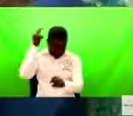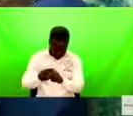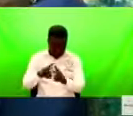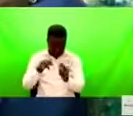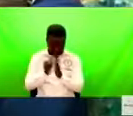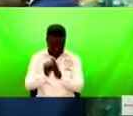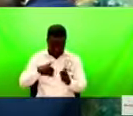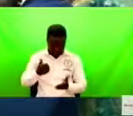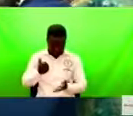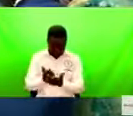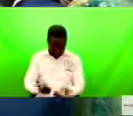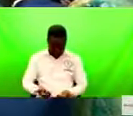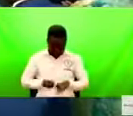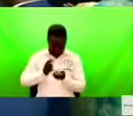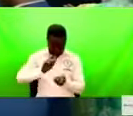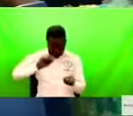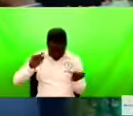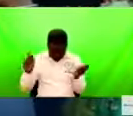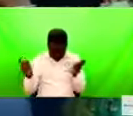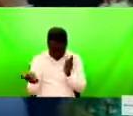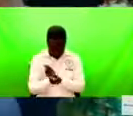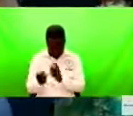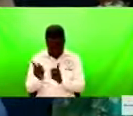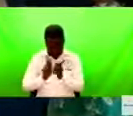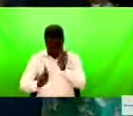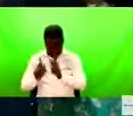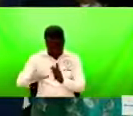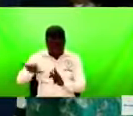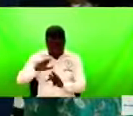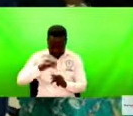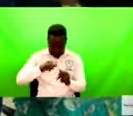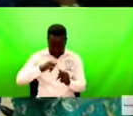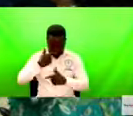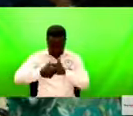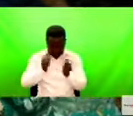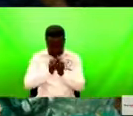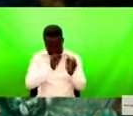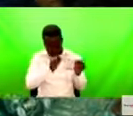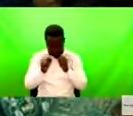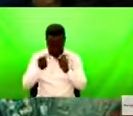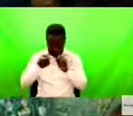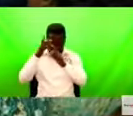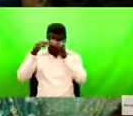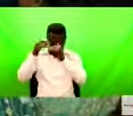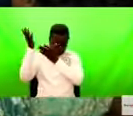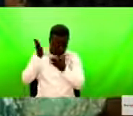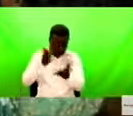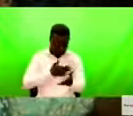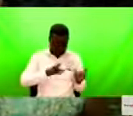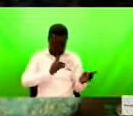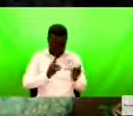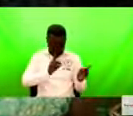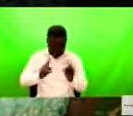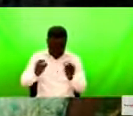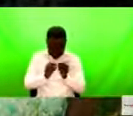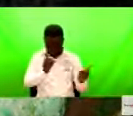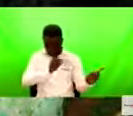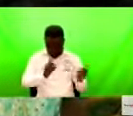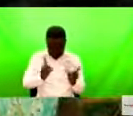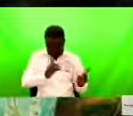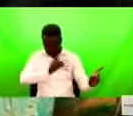us around into people who have been graced with power from above. Lord, do it and do it and do